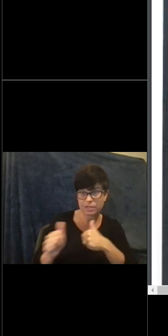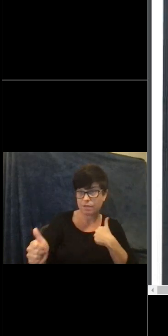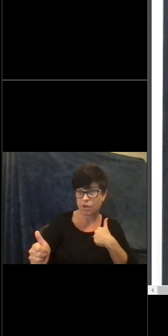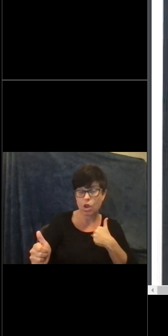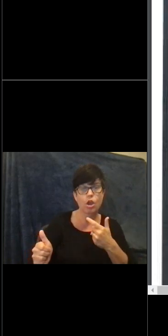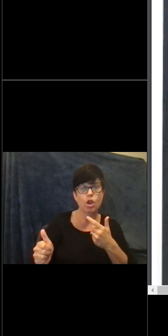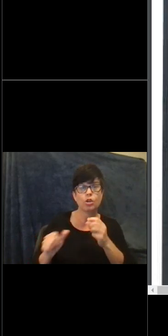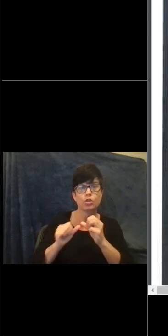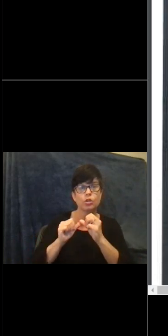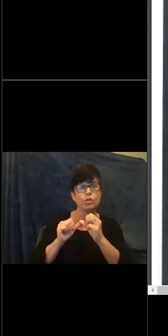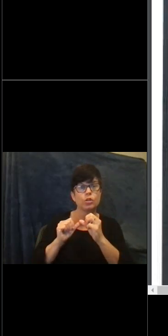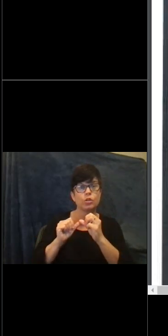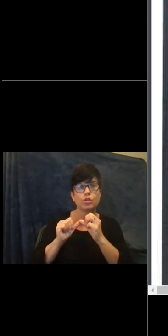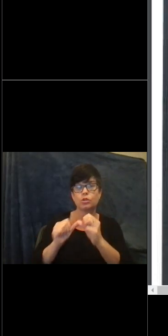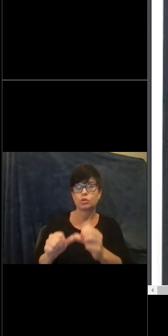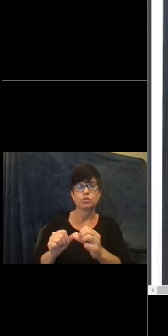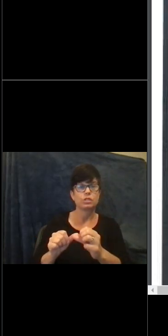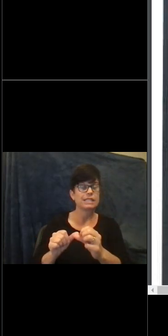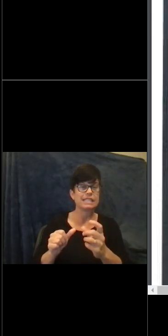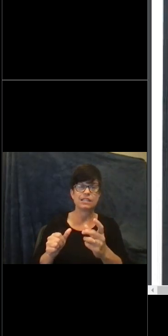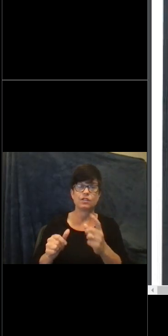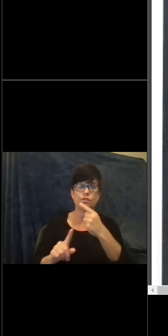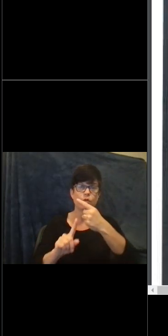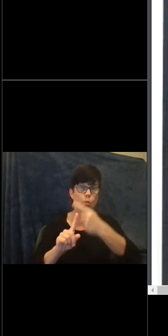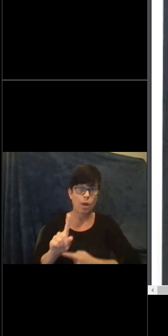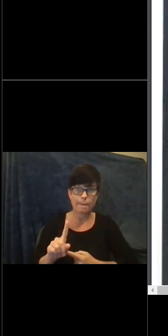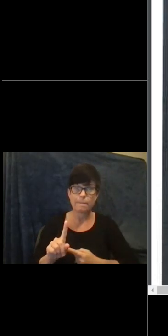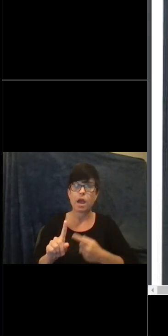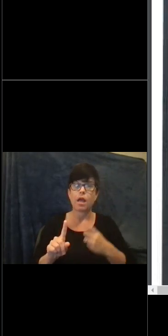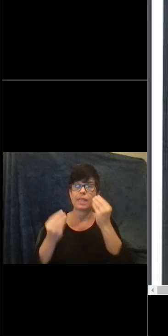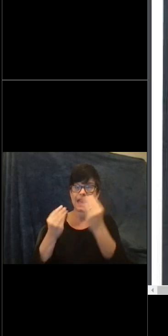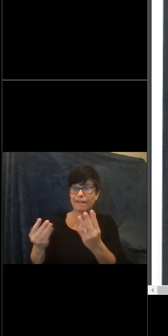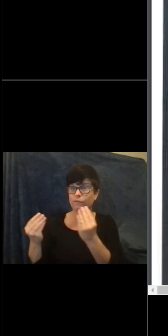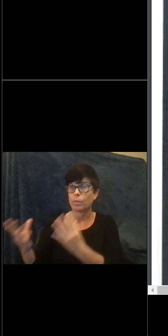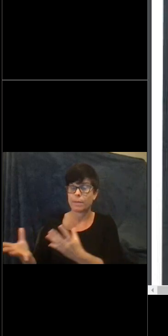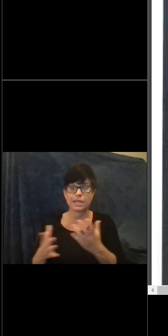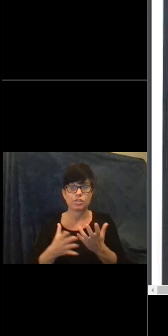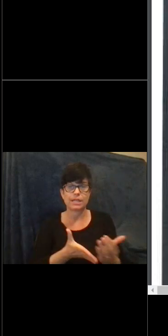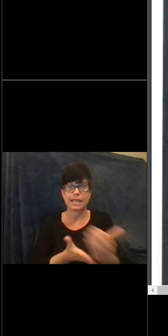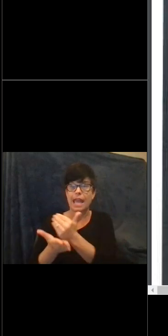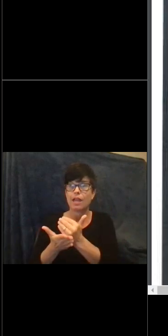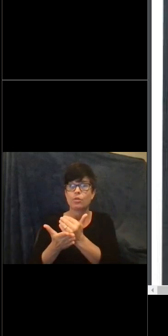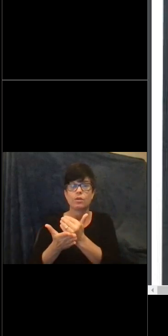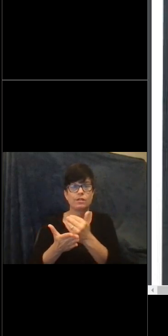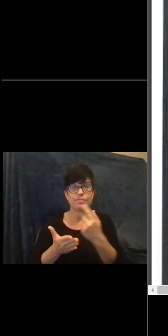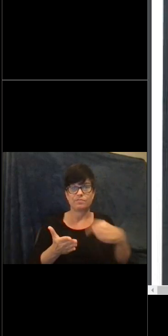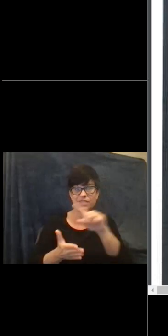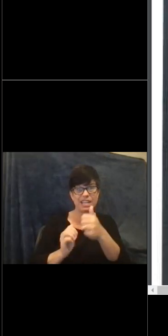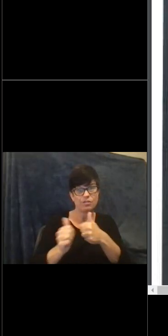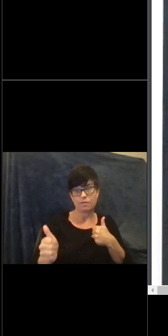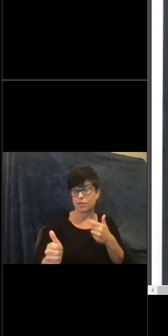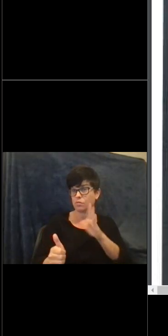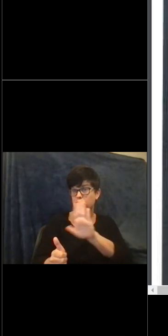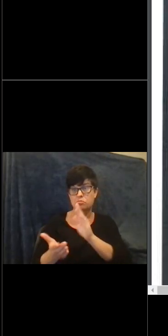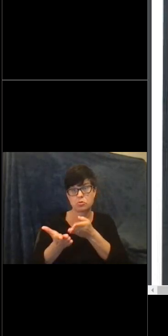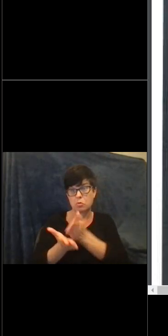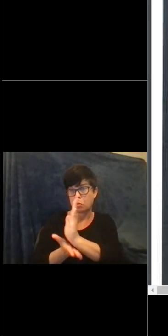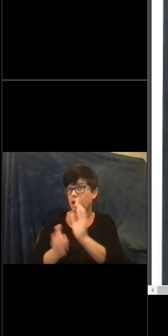stay enforcement for another month to allow for an information gathering. They're in default. It's your right to call it or not.